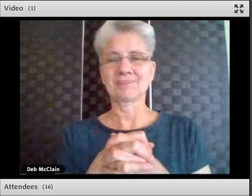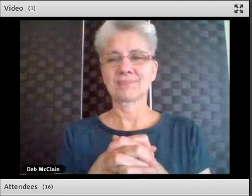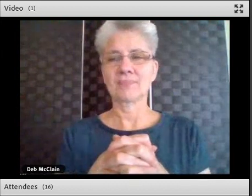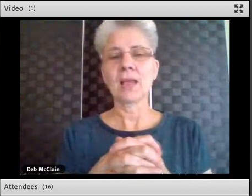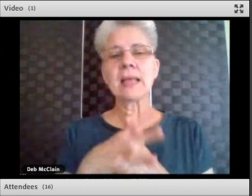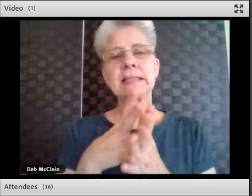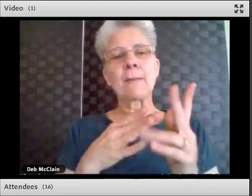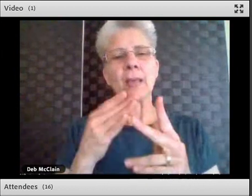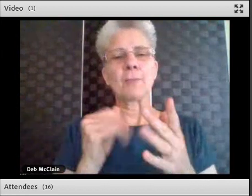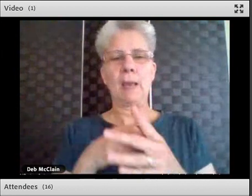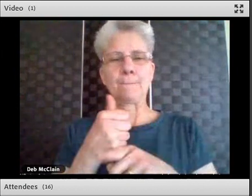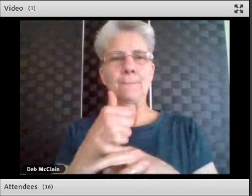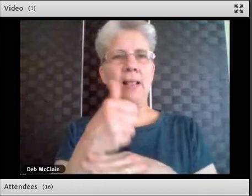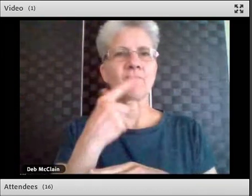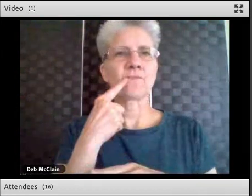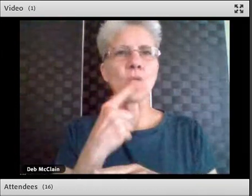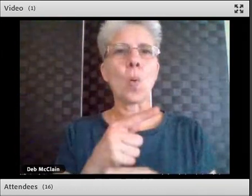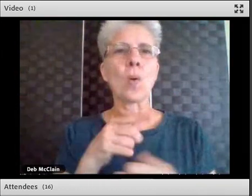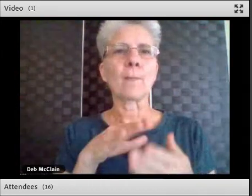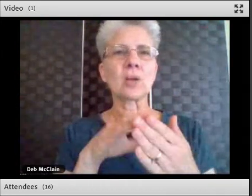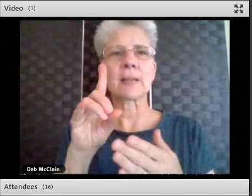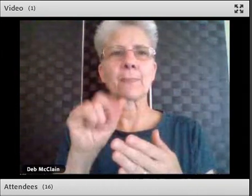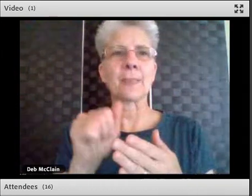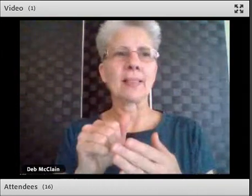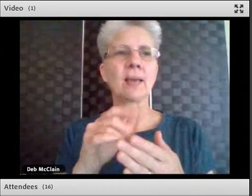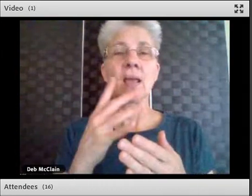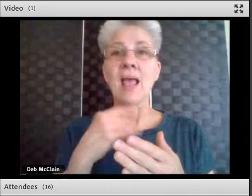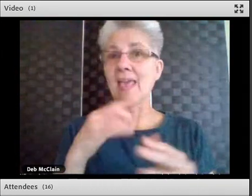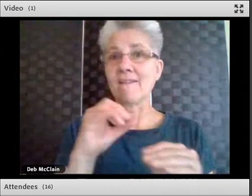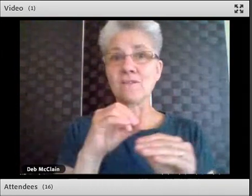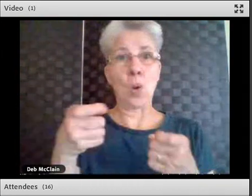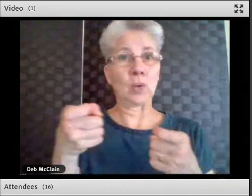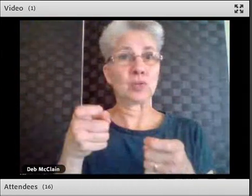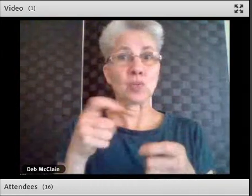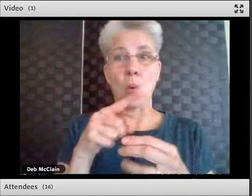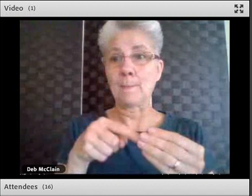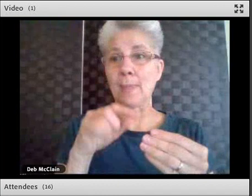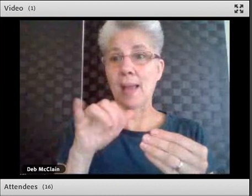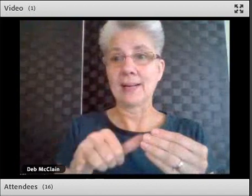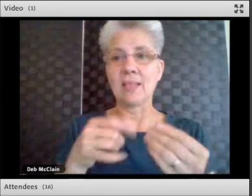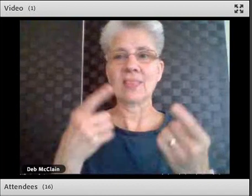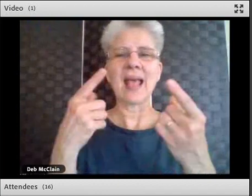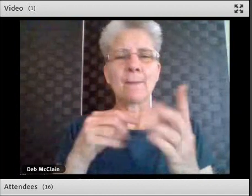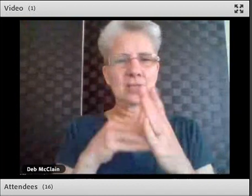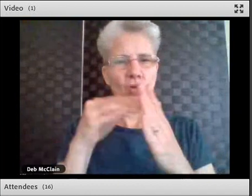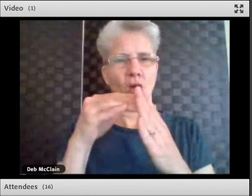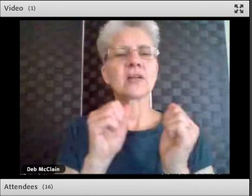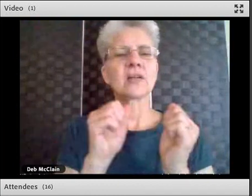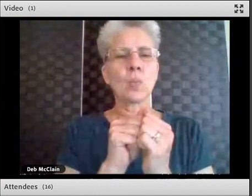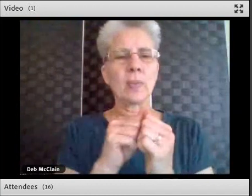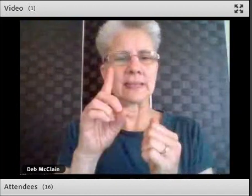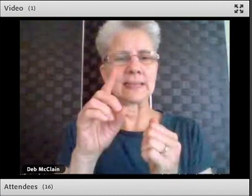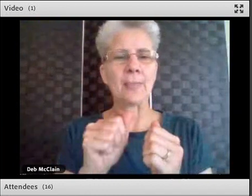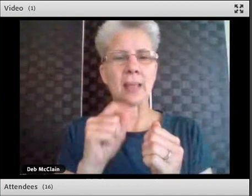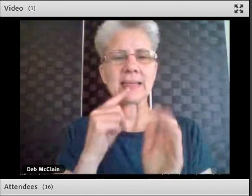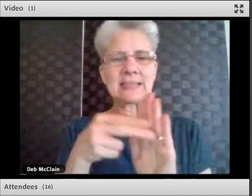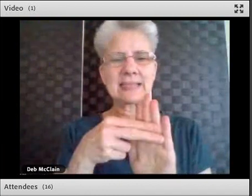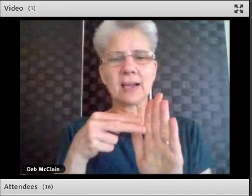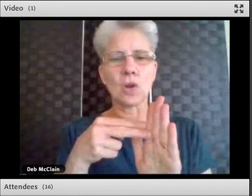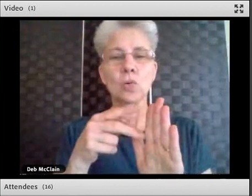Some people get blamed for the presence of a disability over which they have no direct control. This happens often before a disability is